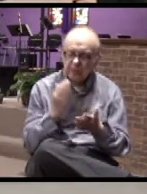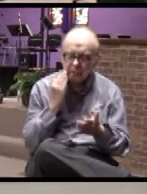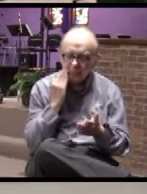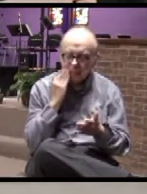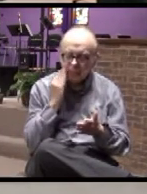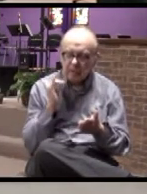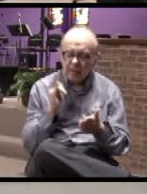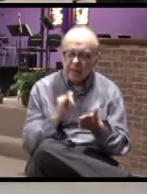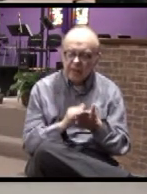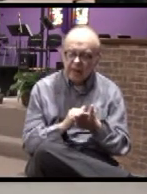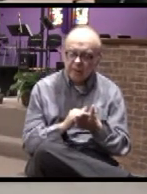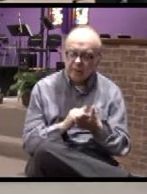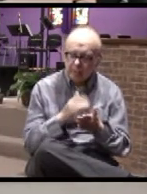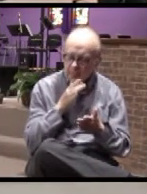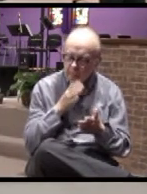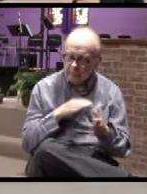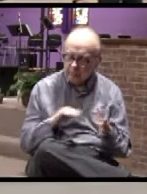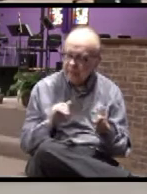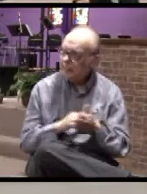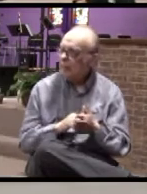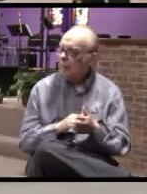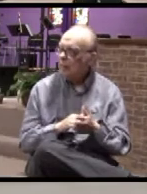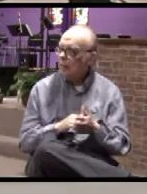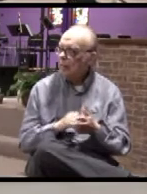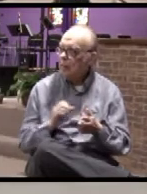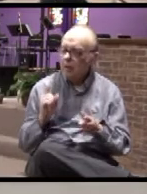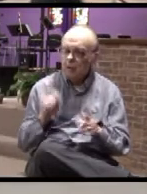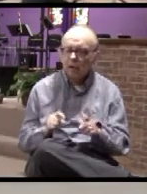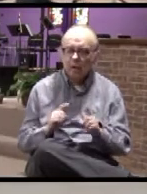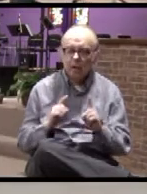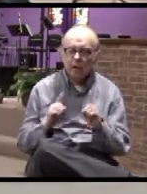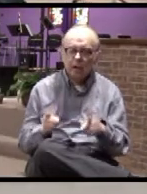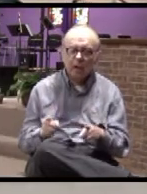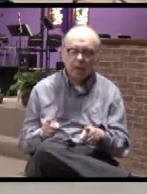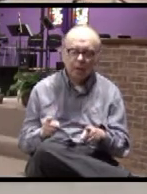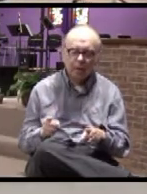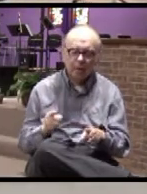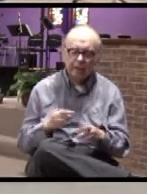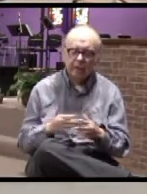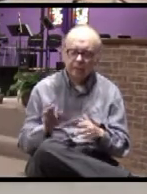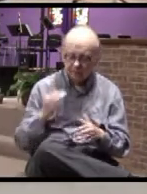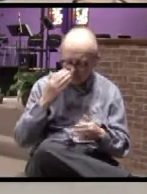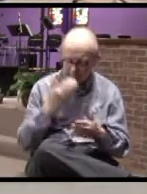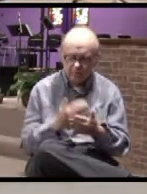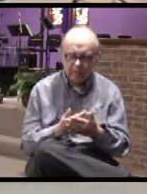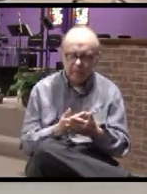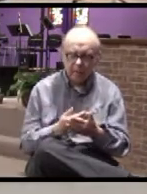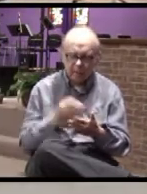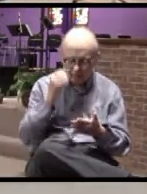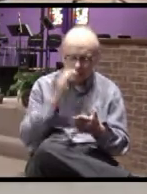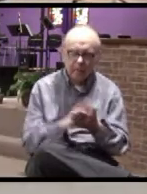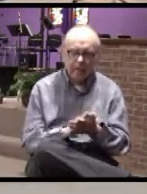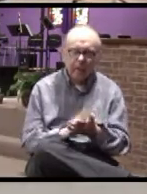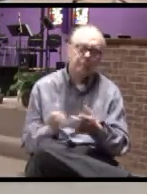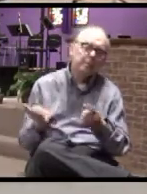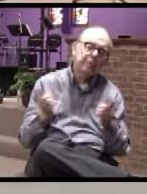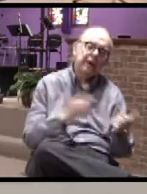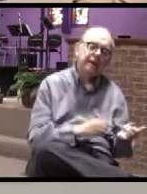she did this. So you need to go send for her husband and bring him